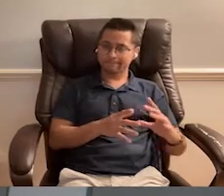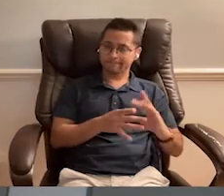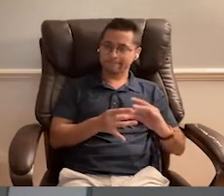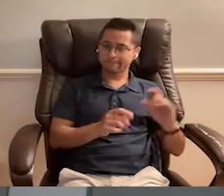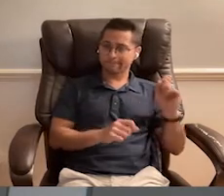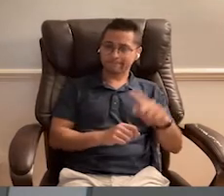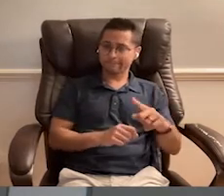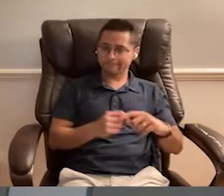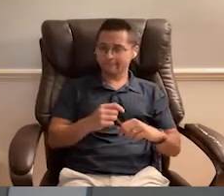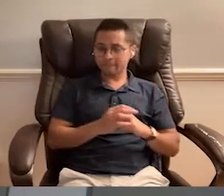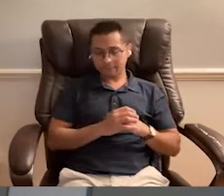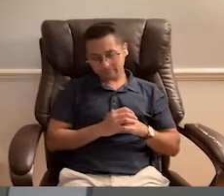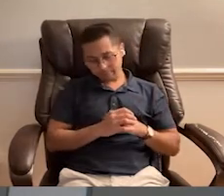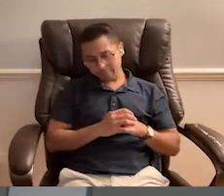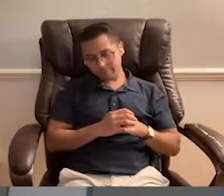disability.